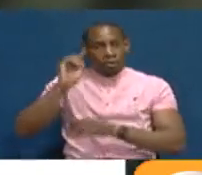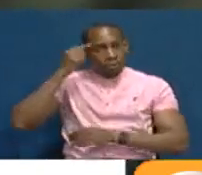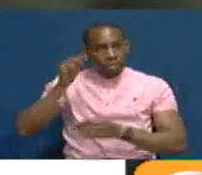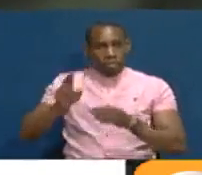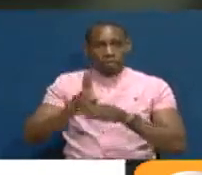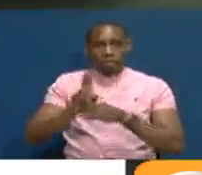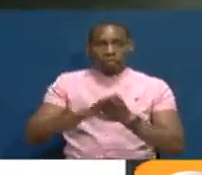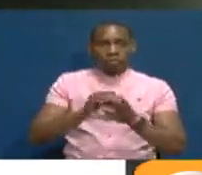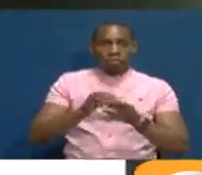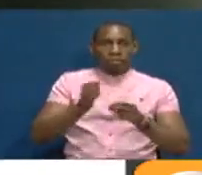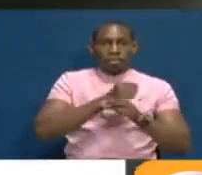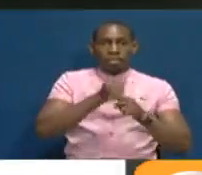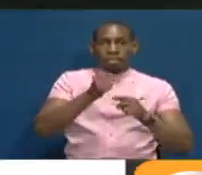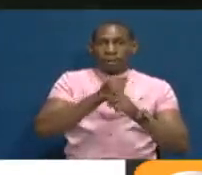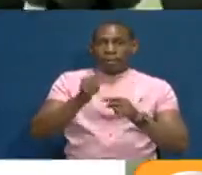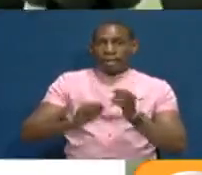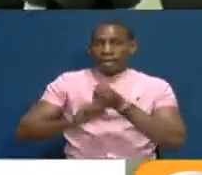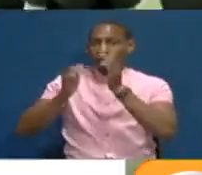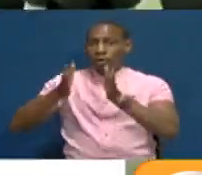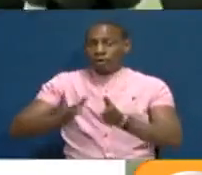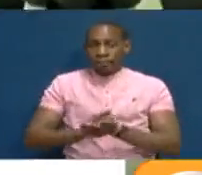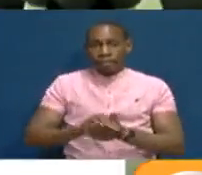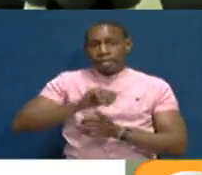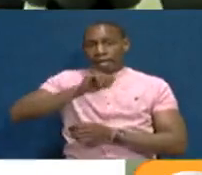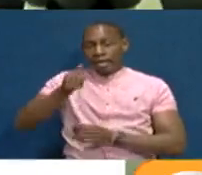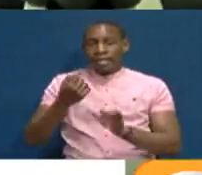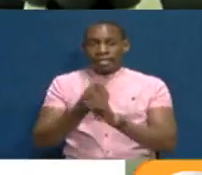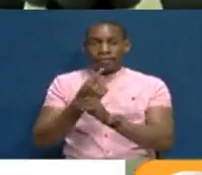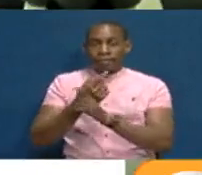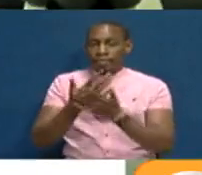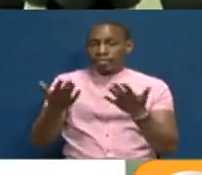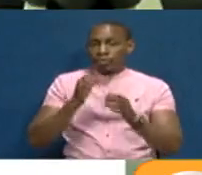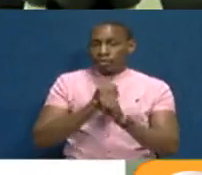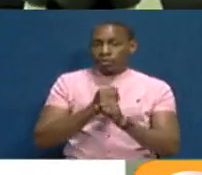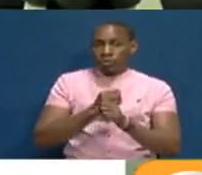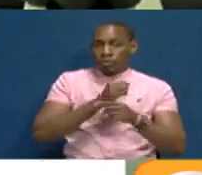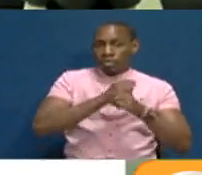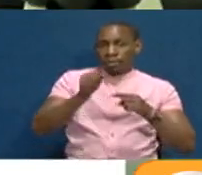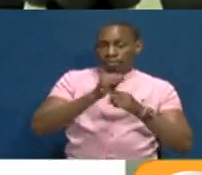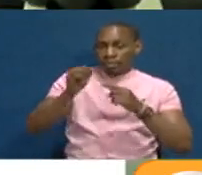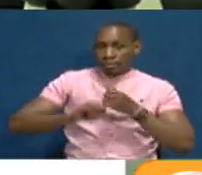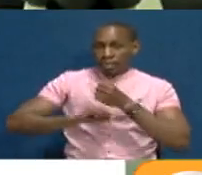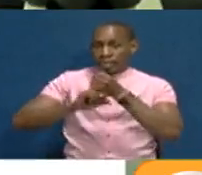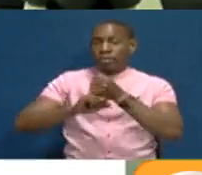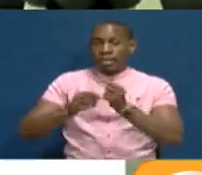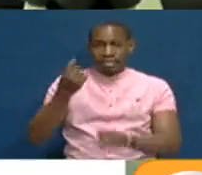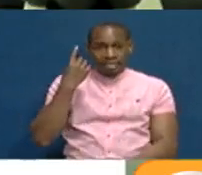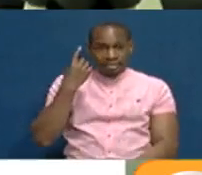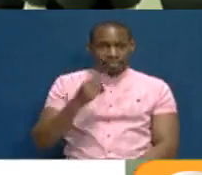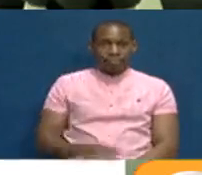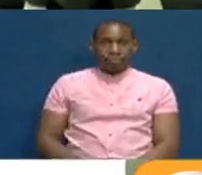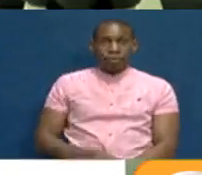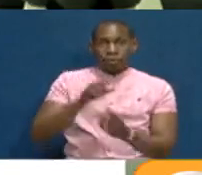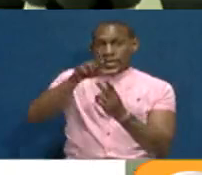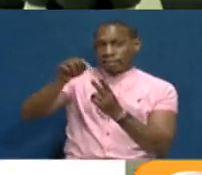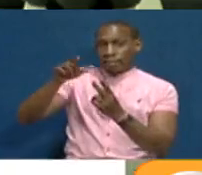sperm from a donor. Other than that, there are many that we do sperm donation, all right? Mm-hmm. They choose